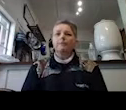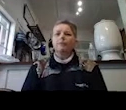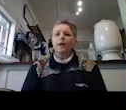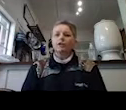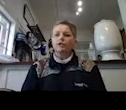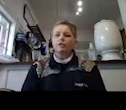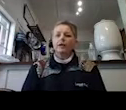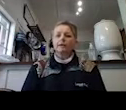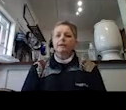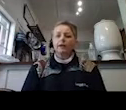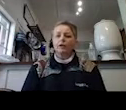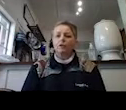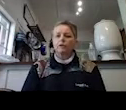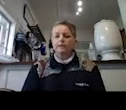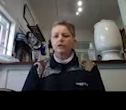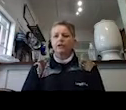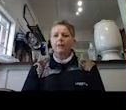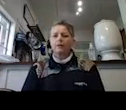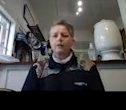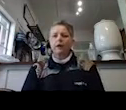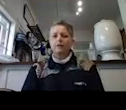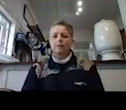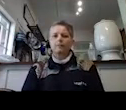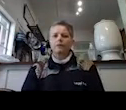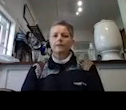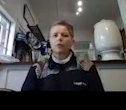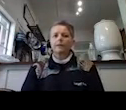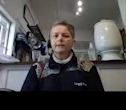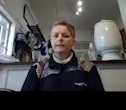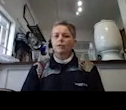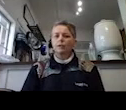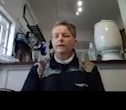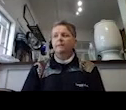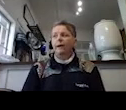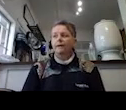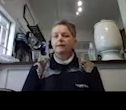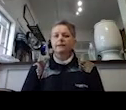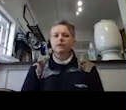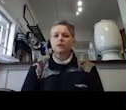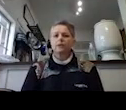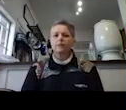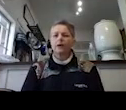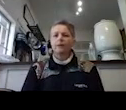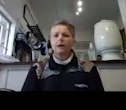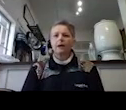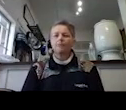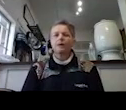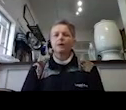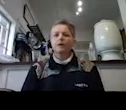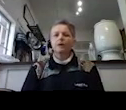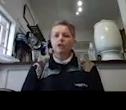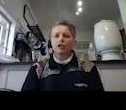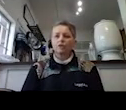money and who gets a court decision in their favour. So once the court has made that decision, they